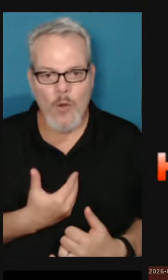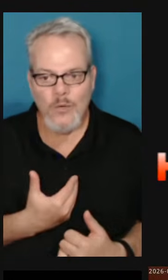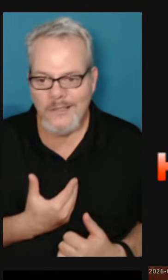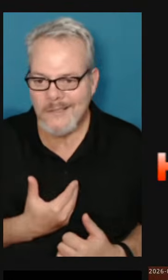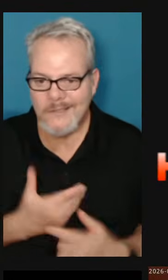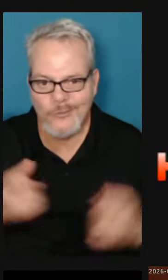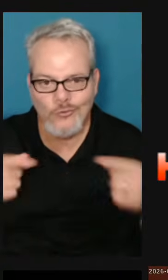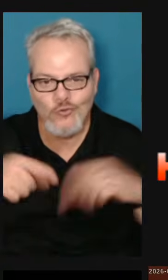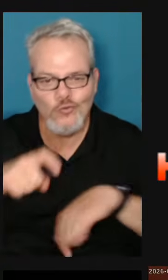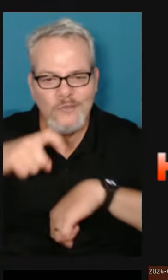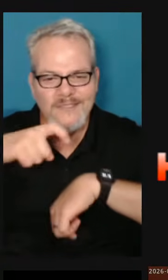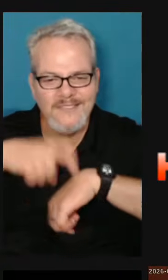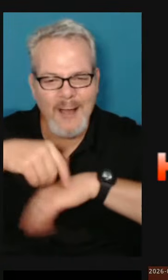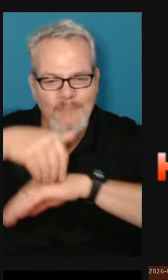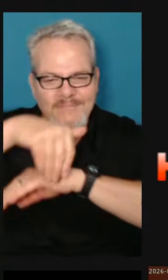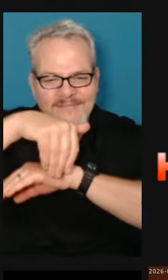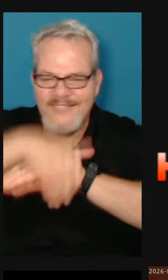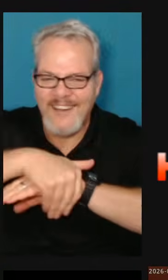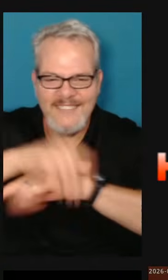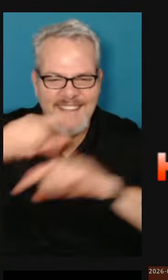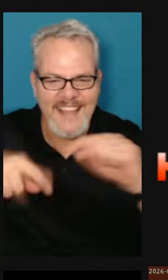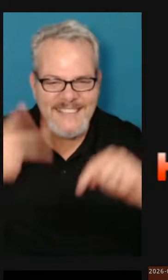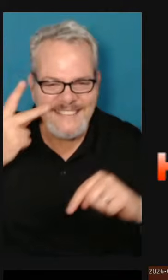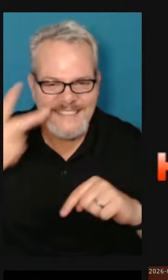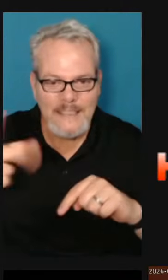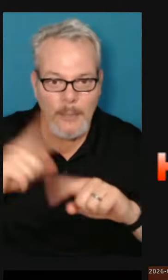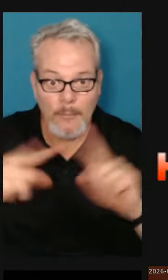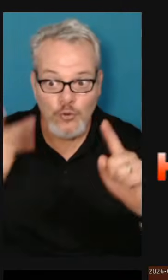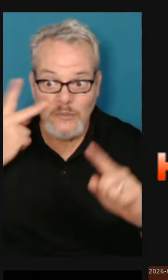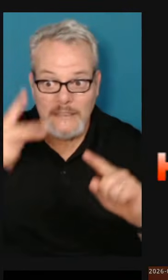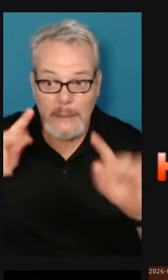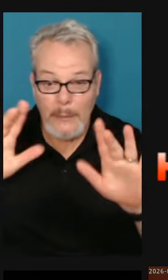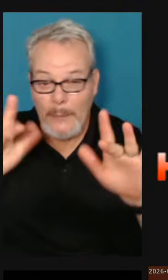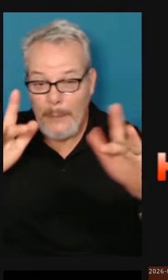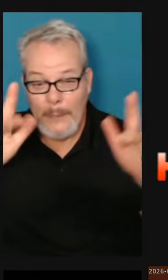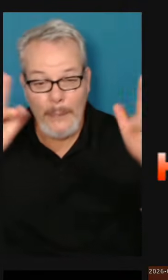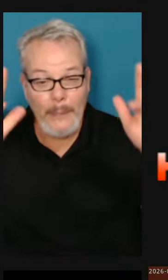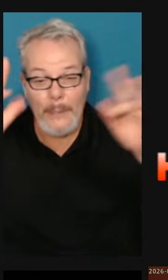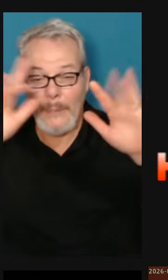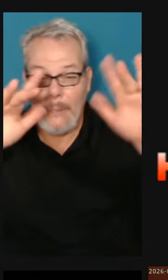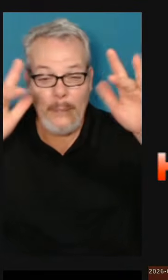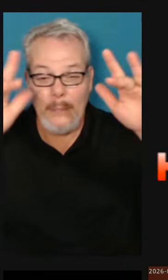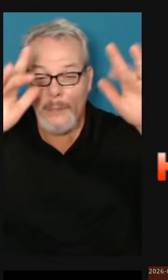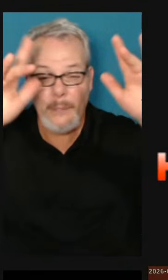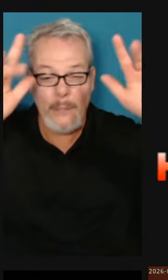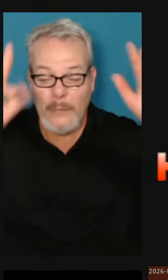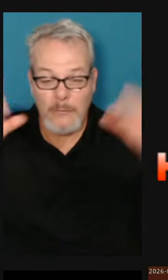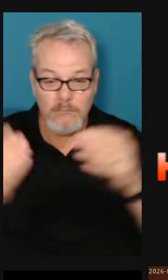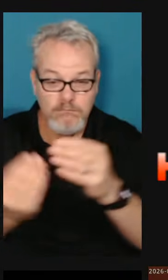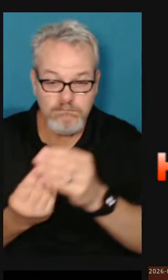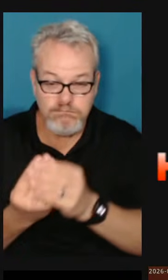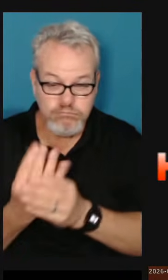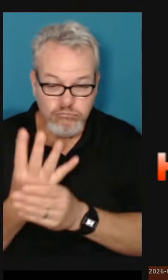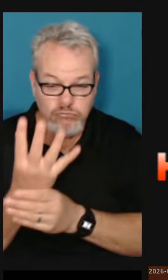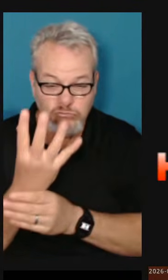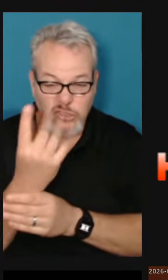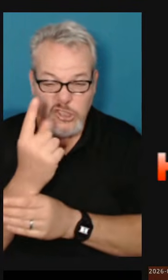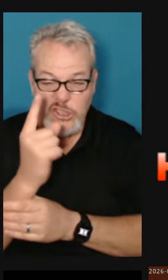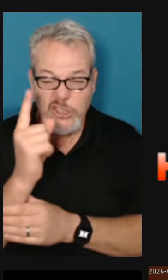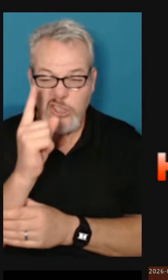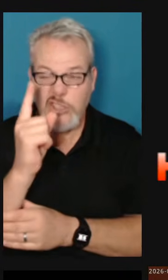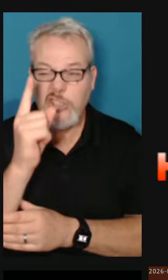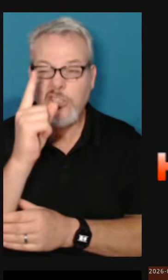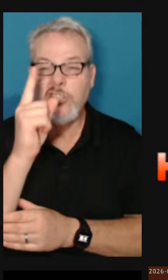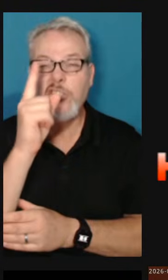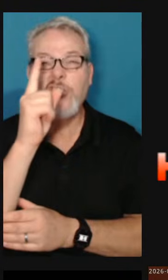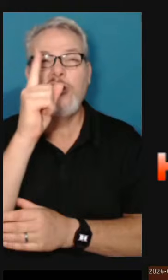especially with this resolution, but you see incandescent material all the way up in here. Maybe not as much of it as